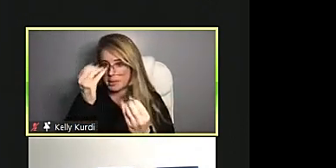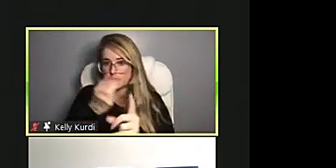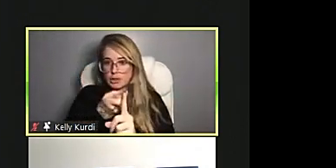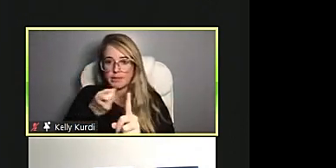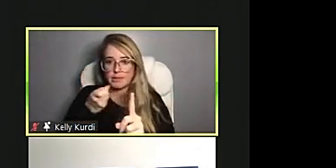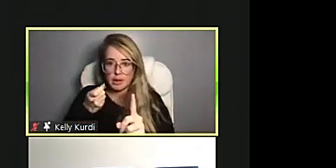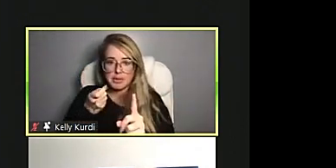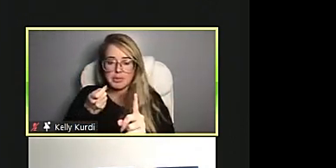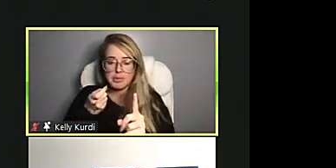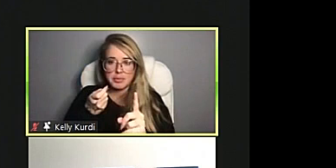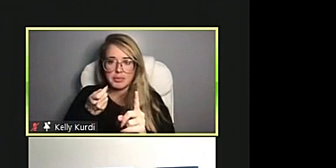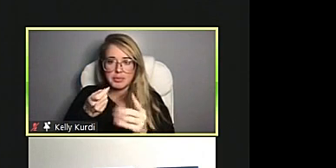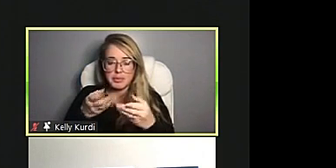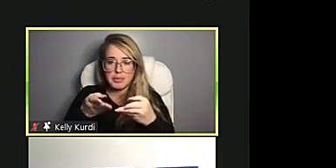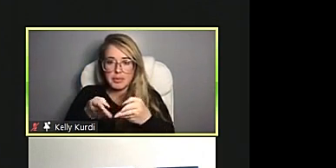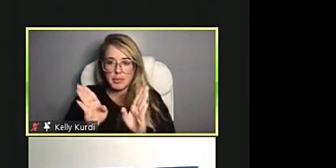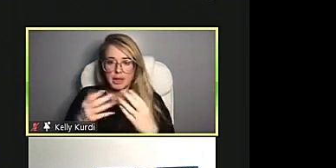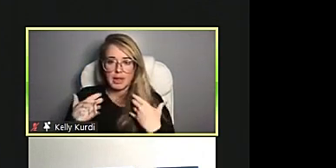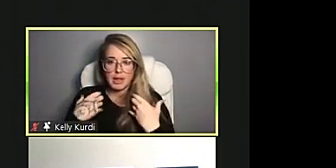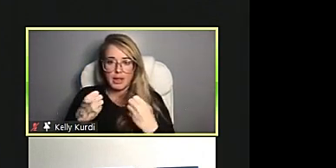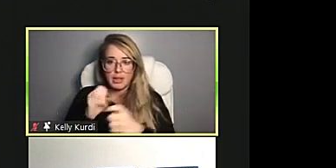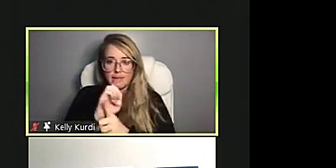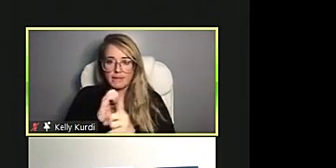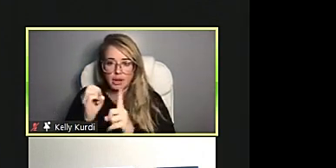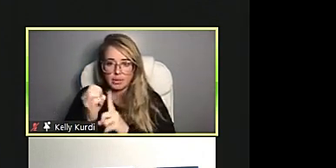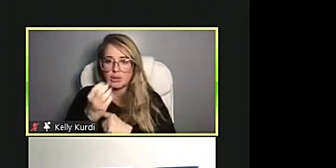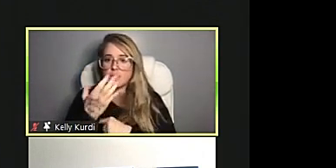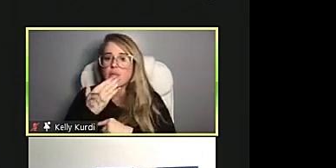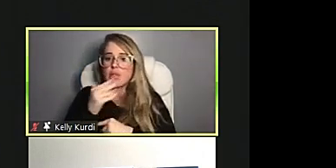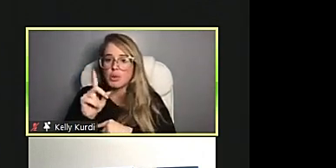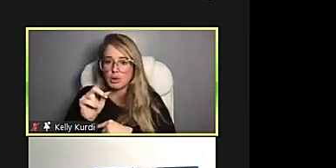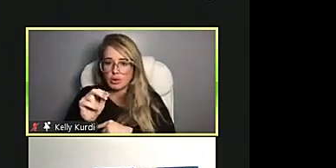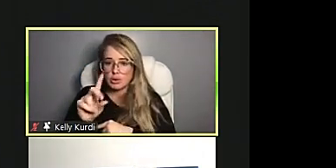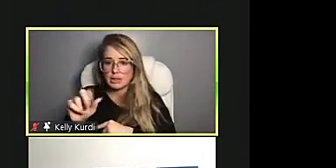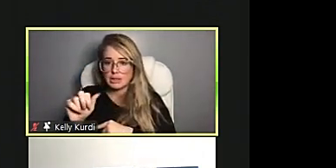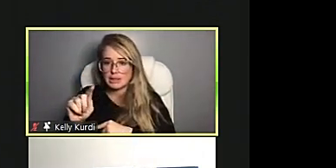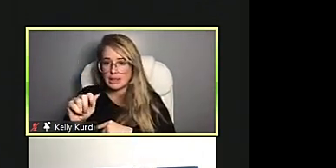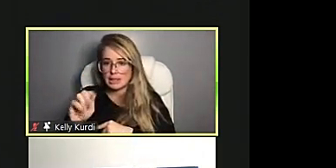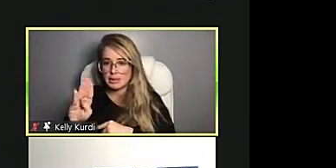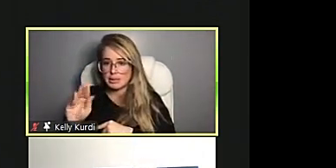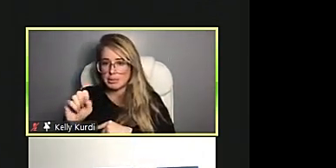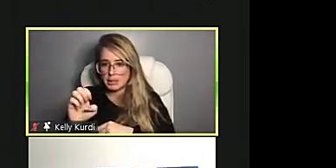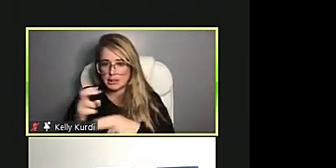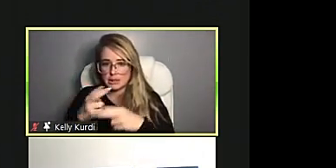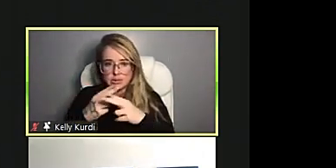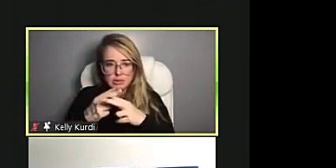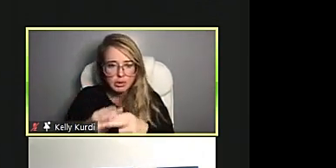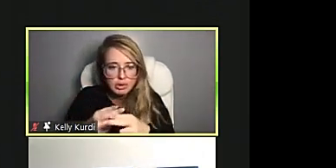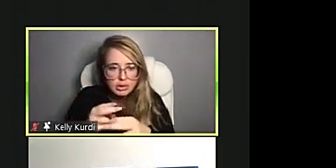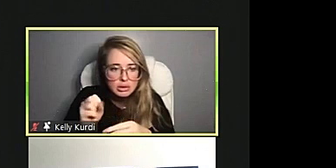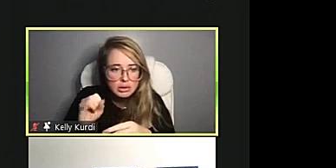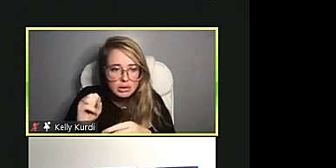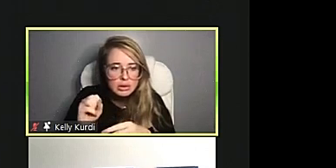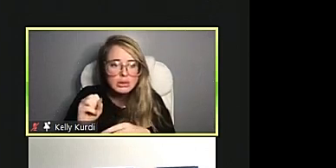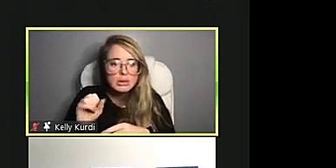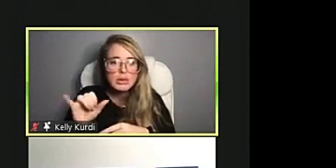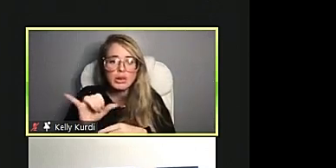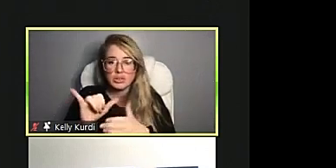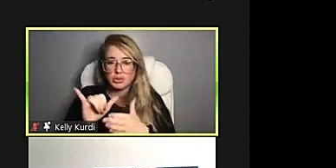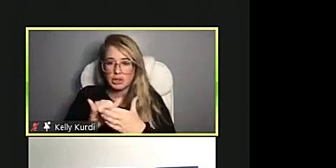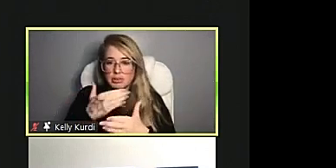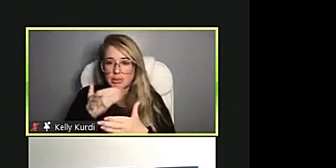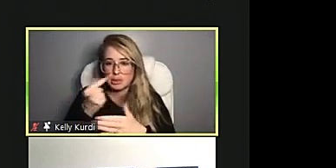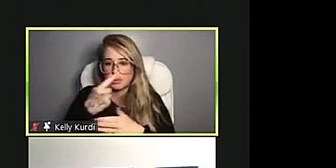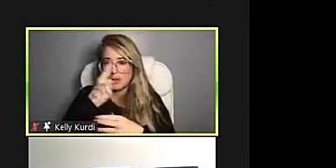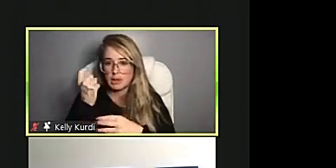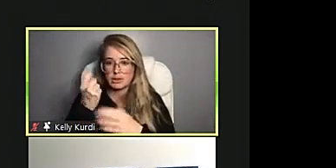from Public Health and Environment's Colorado Immunization Database, or also known as SIS. And what's even better is that if you've